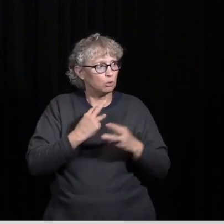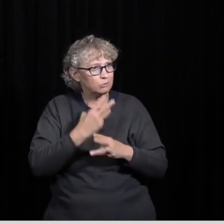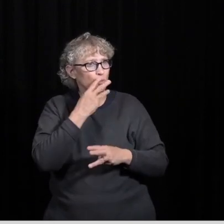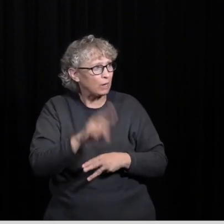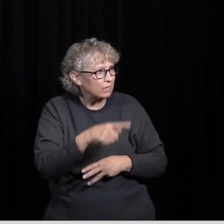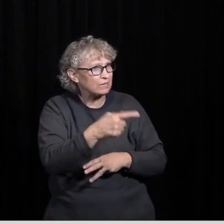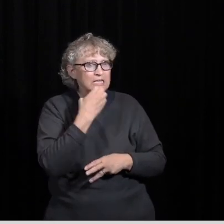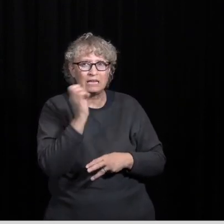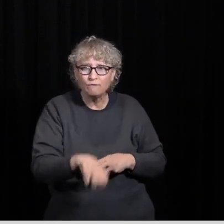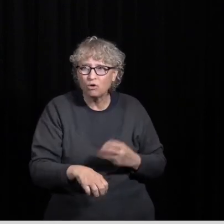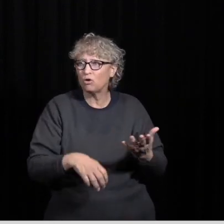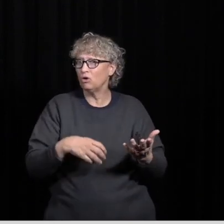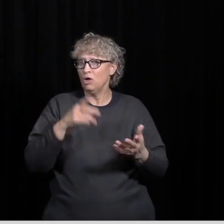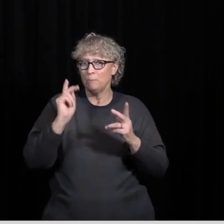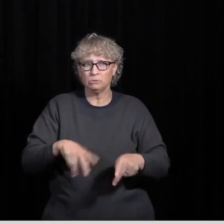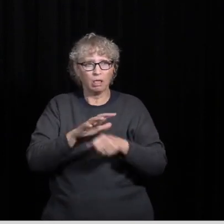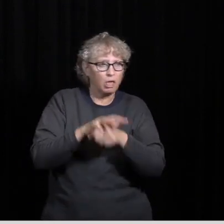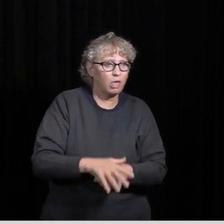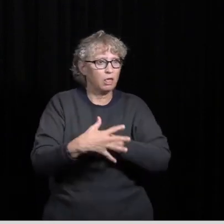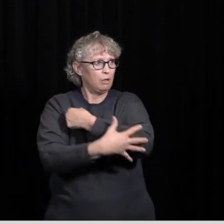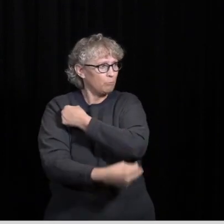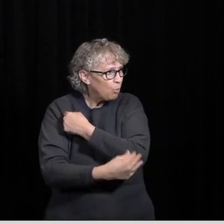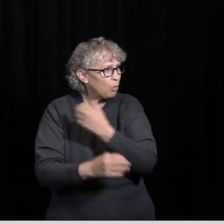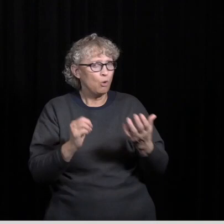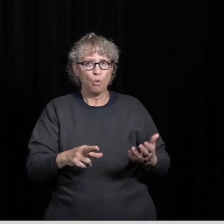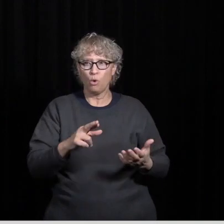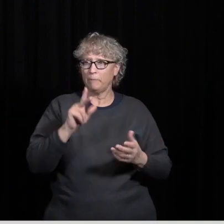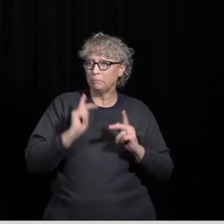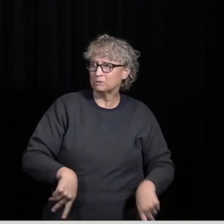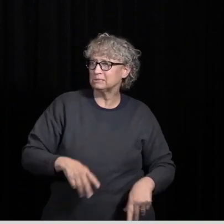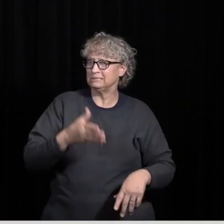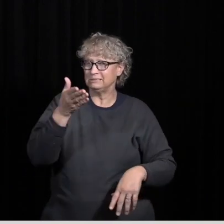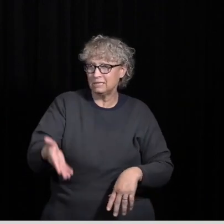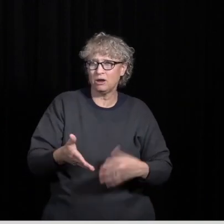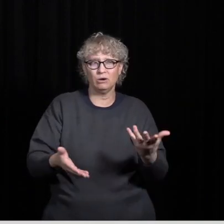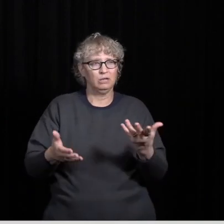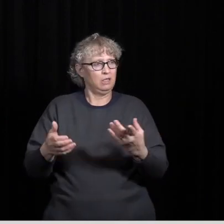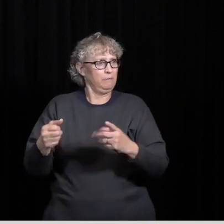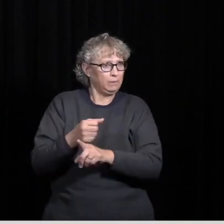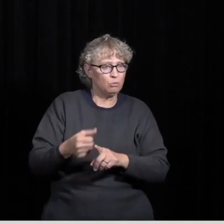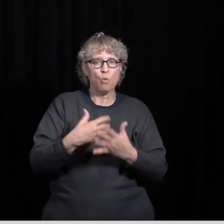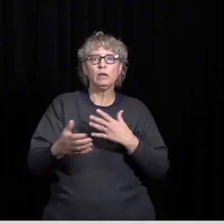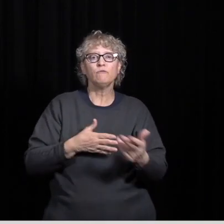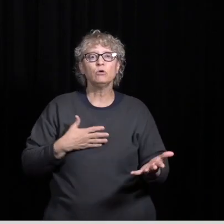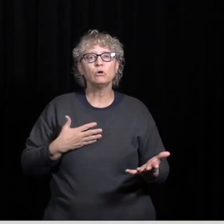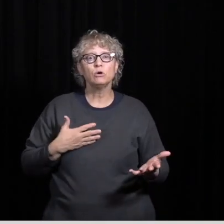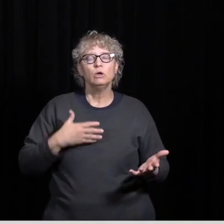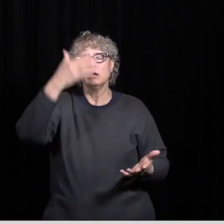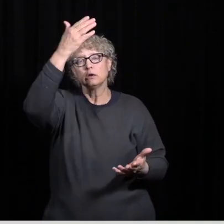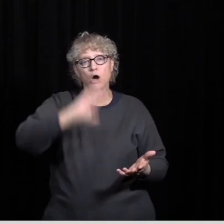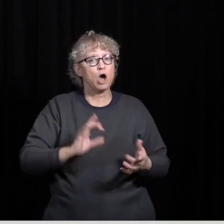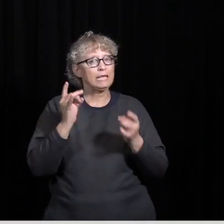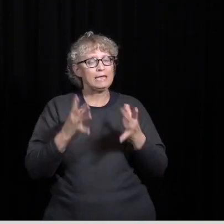wicked, we see the evil, we see the person oppressing the poor or the downcast, and they're just like beaten up on them, whatever. Like,